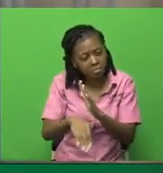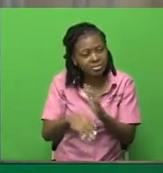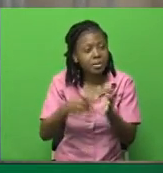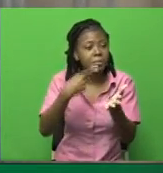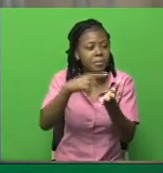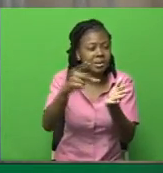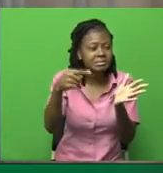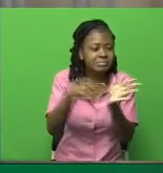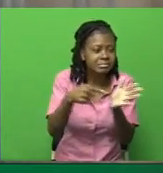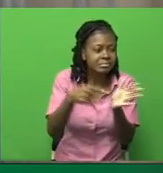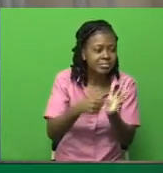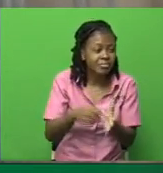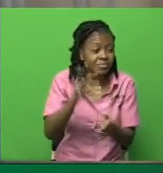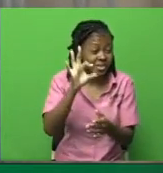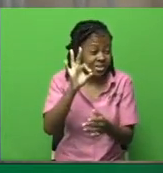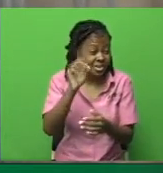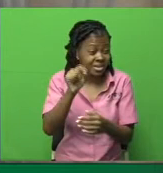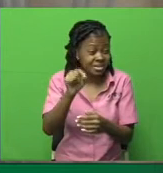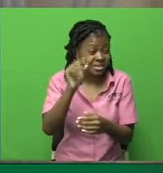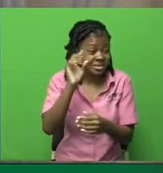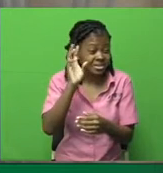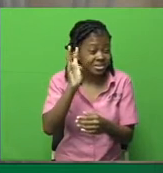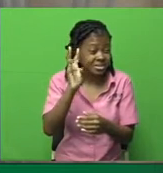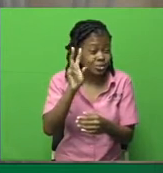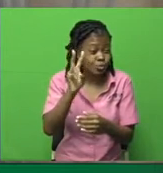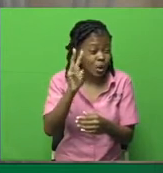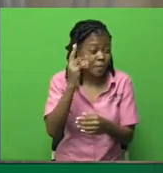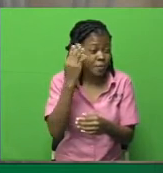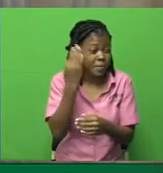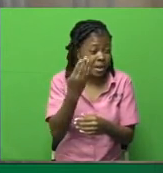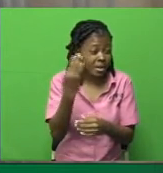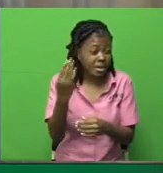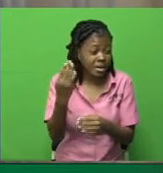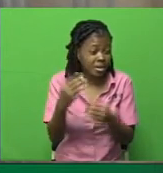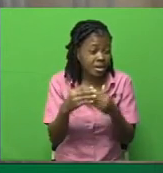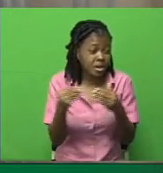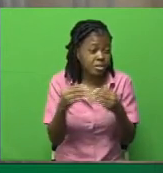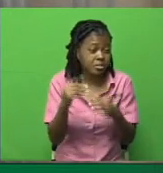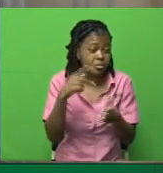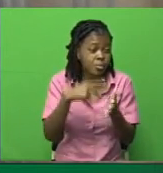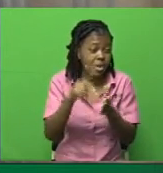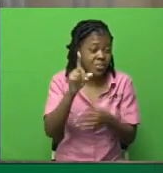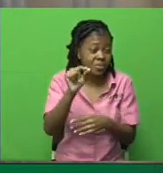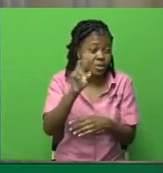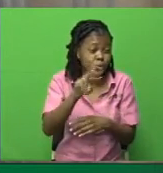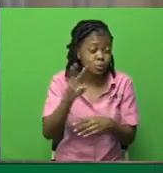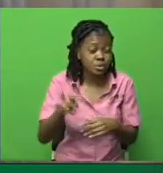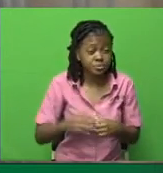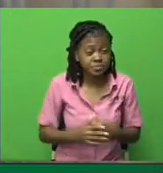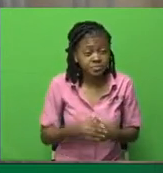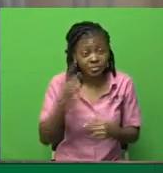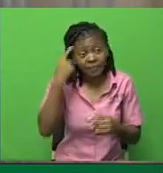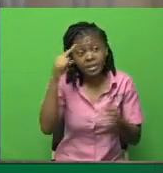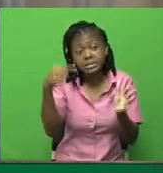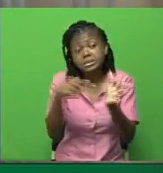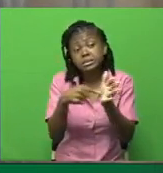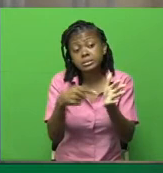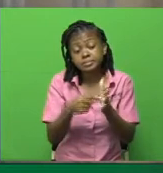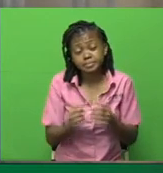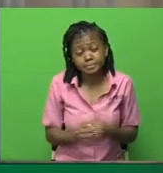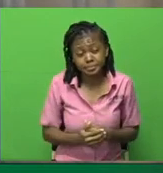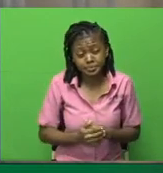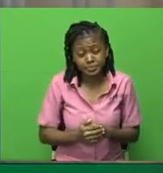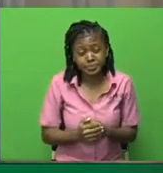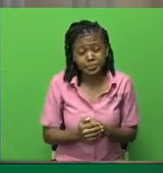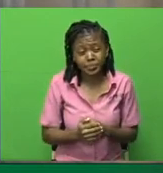at 9.62 billion for 2022. that service saying not pay any debt to know